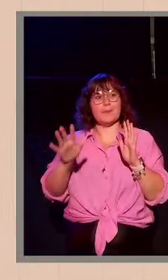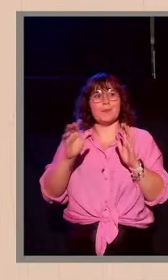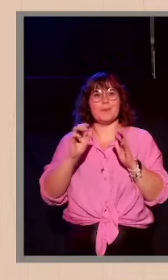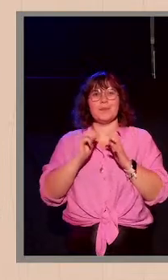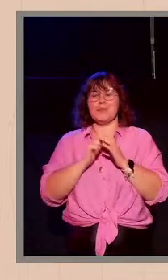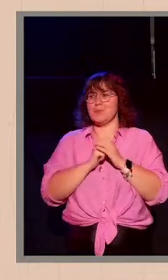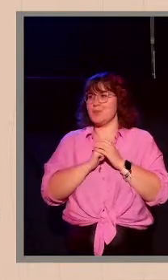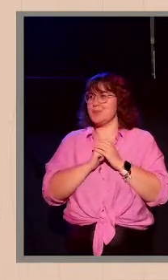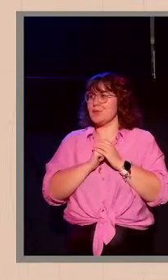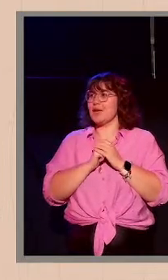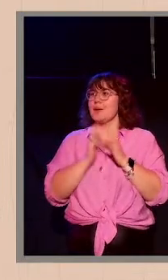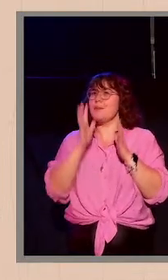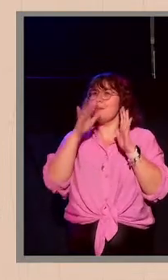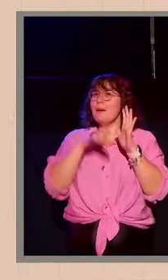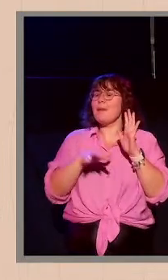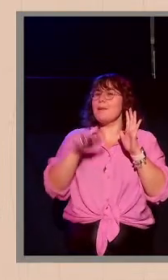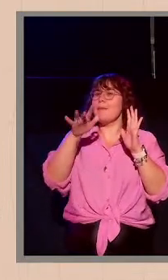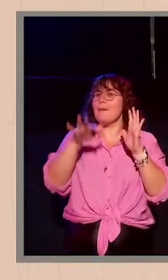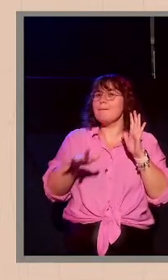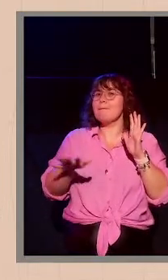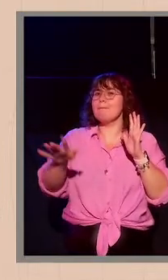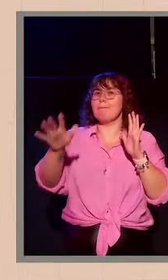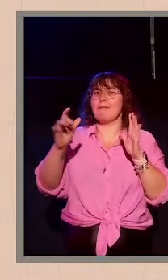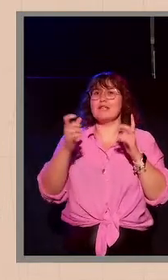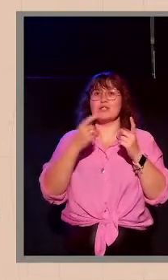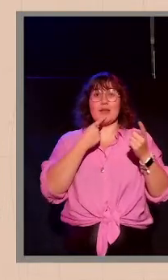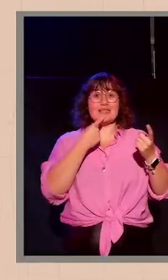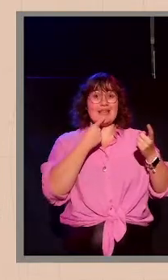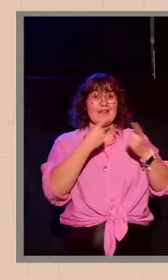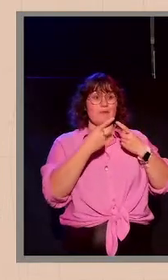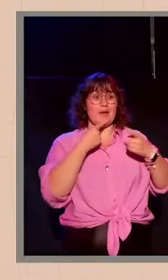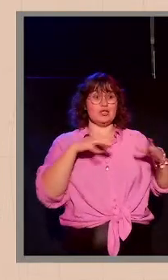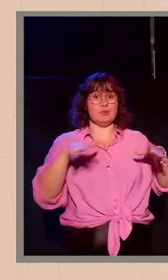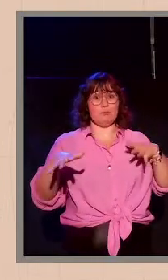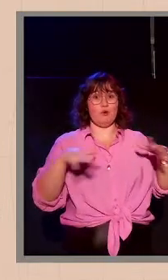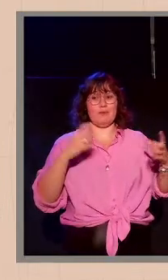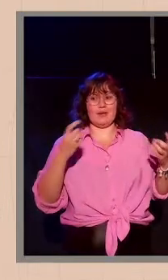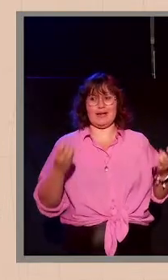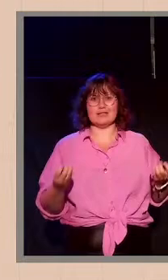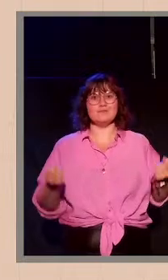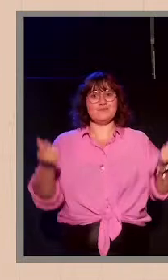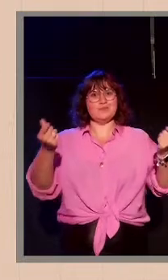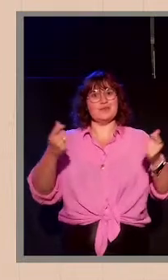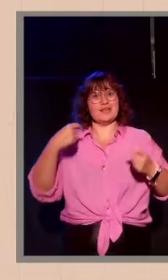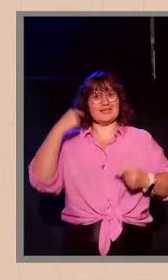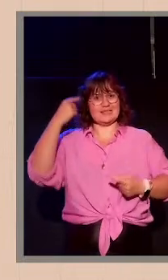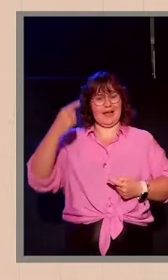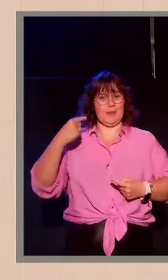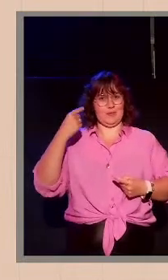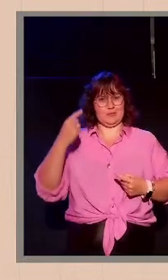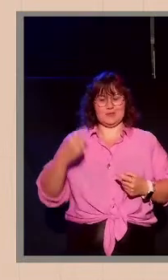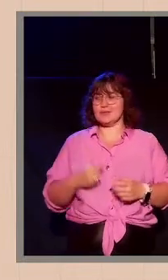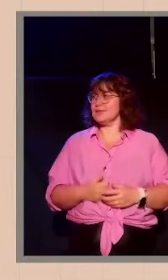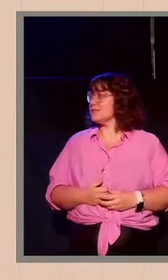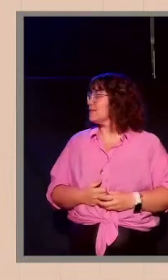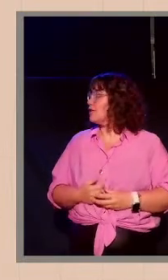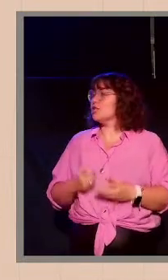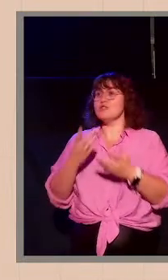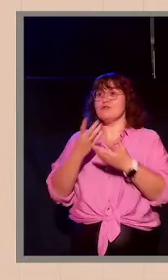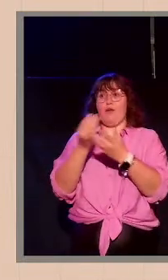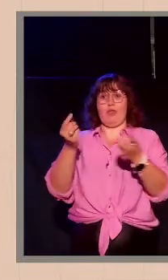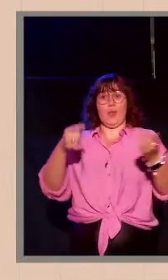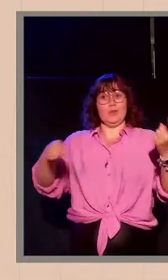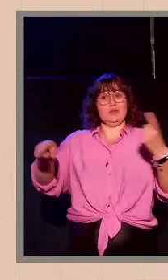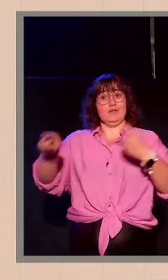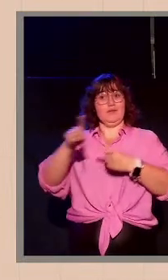So that's taking movement information and triggering the sound. So for those of you